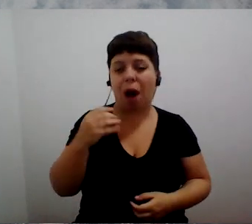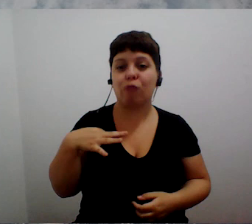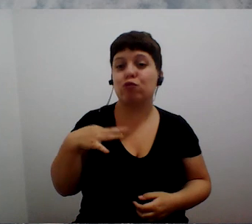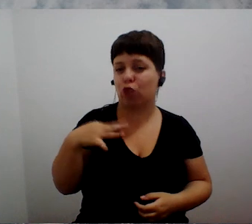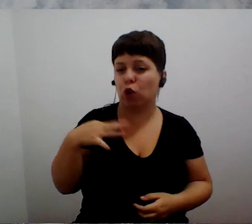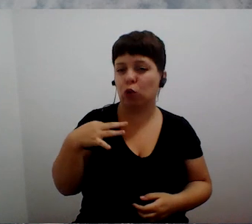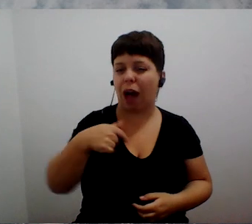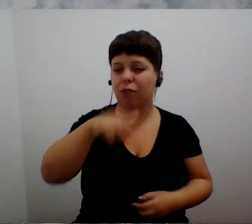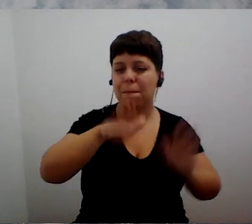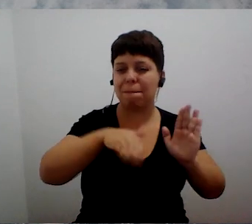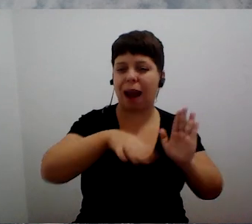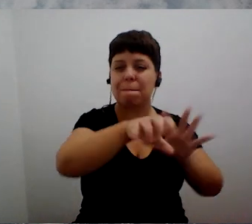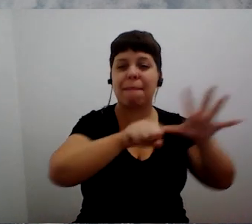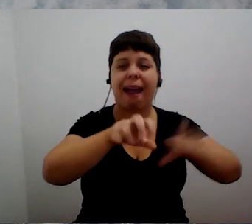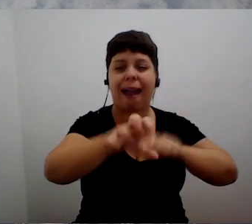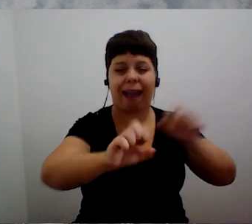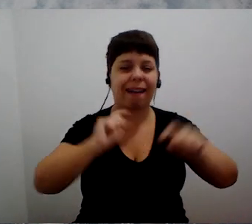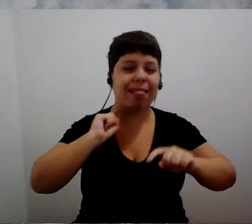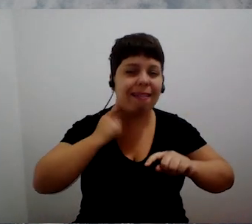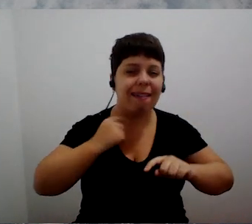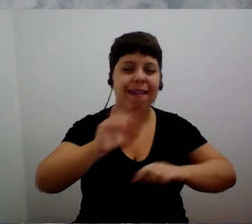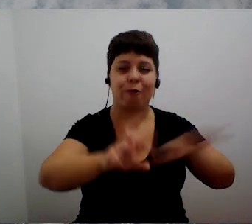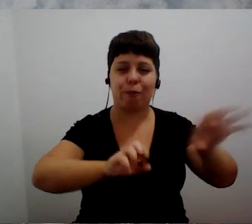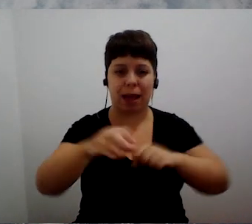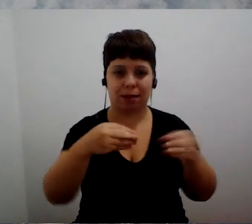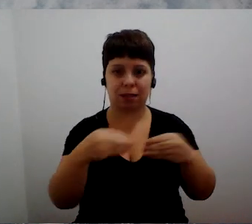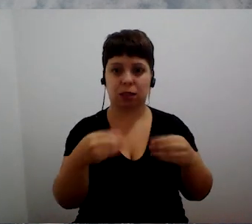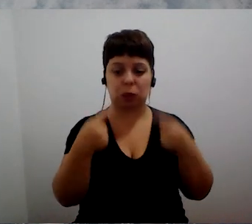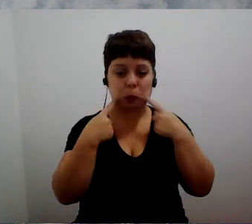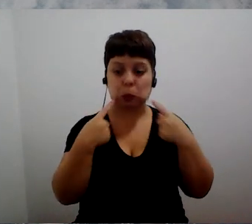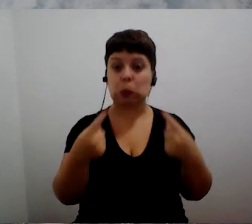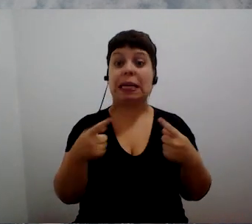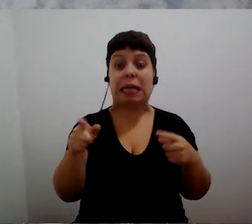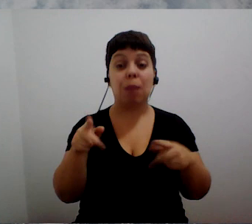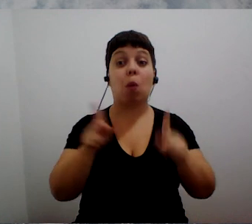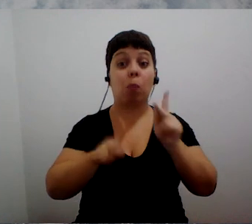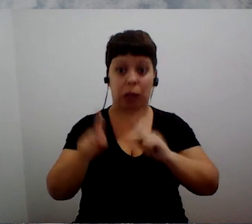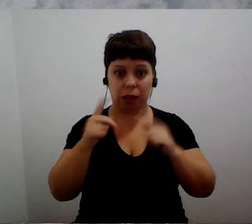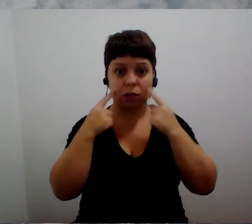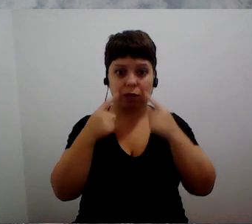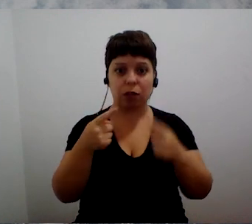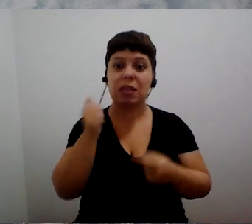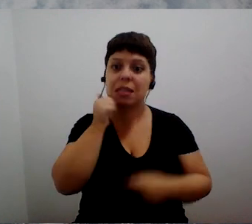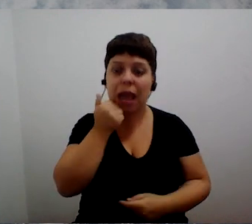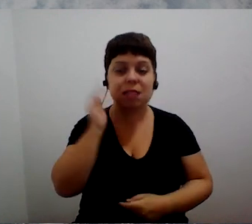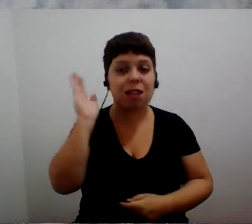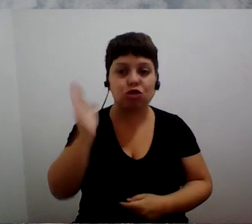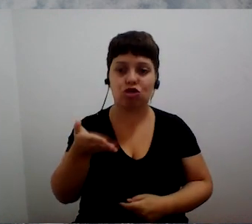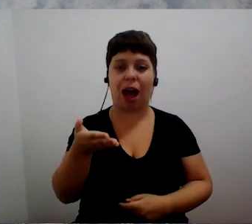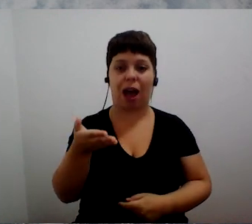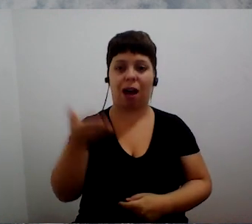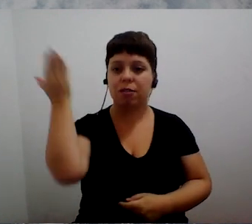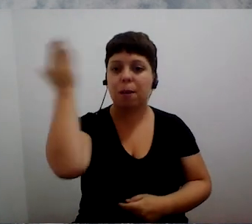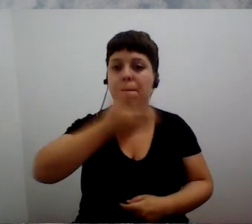was collected voluntarily in our beaches. And I mean, it is striking, and it's coming across